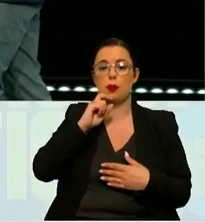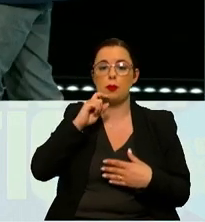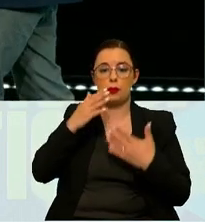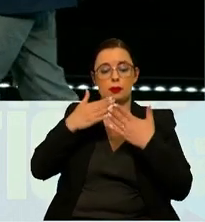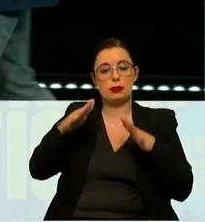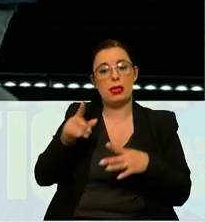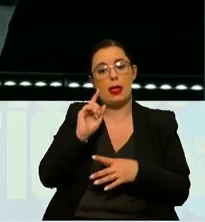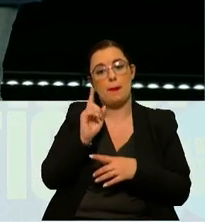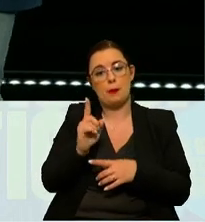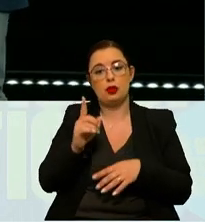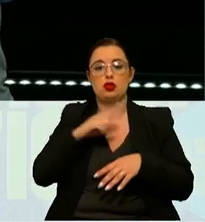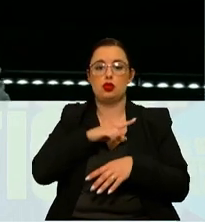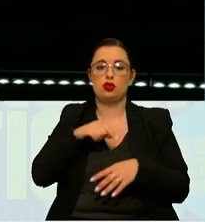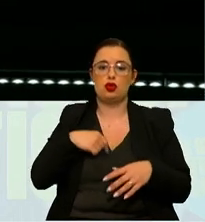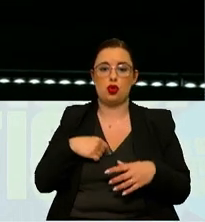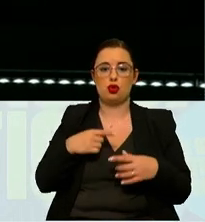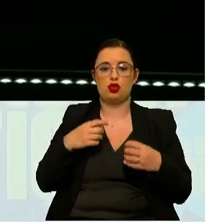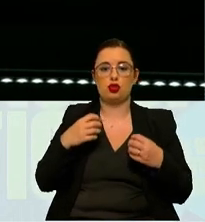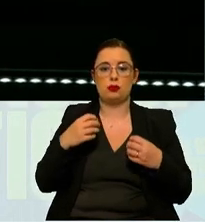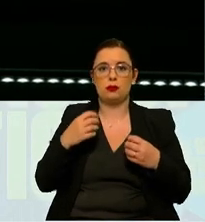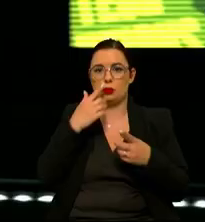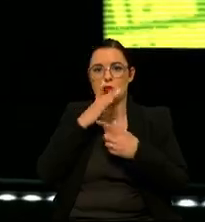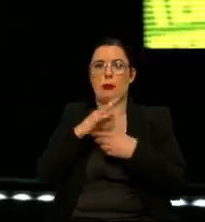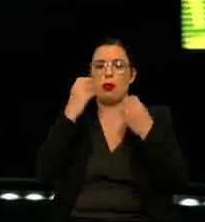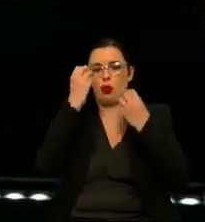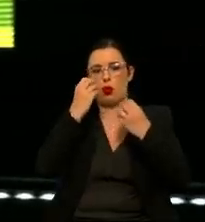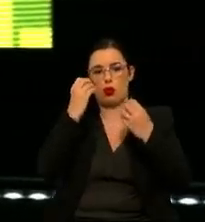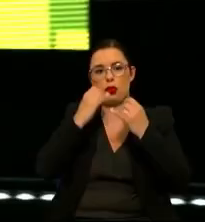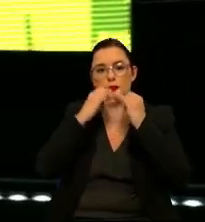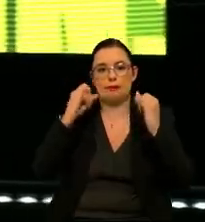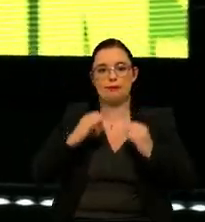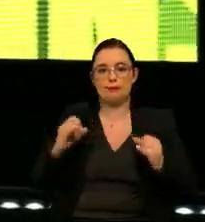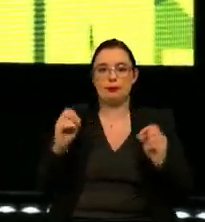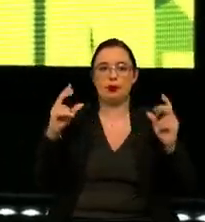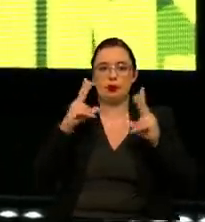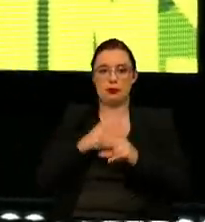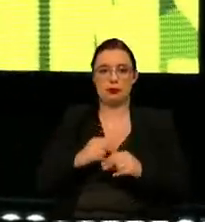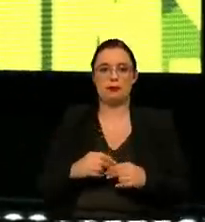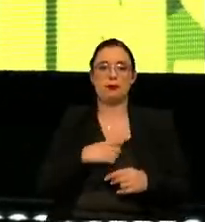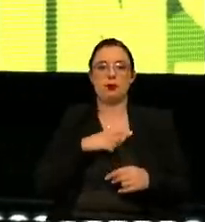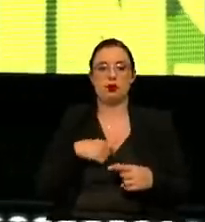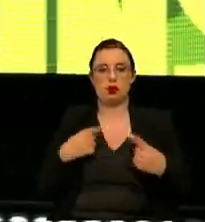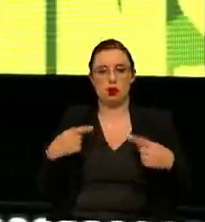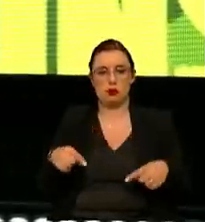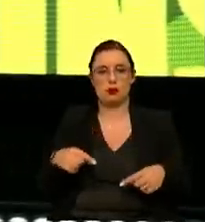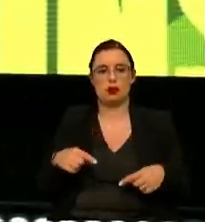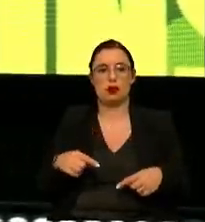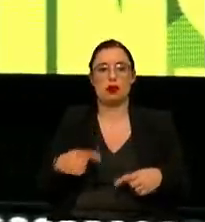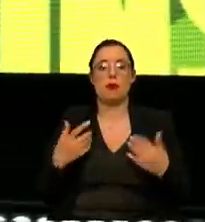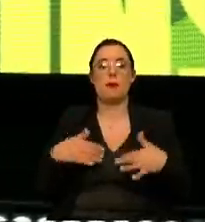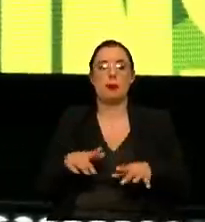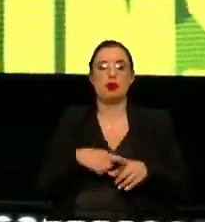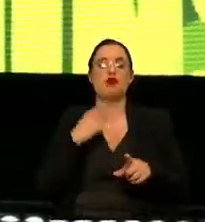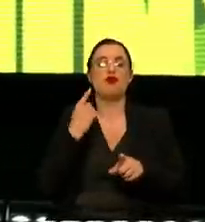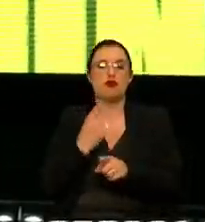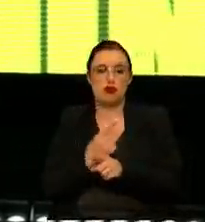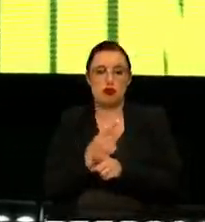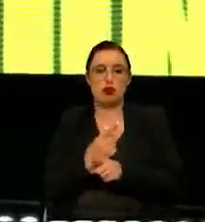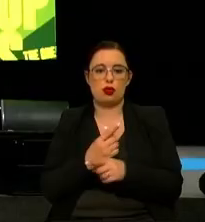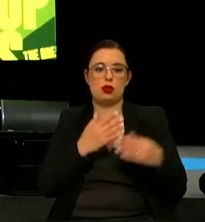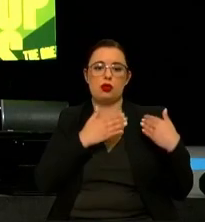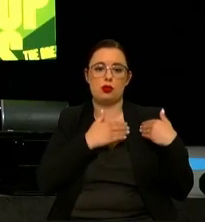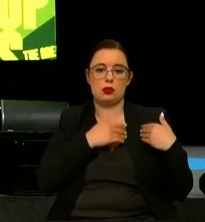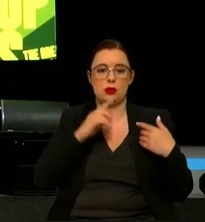are offering both Google's internal innovation in the form of these models that we have built, but also any other open source model